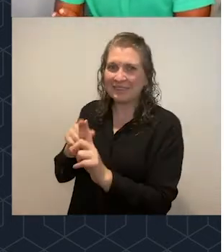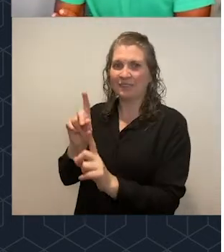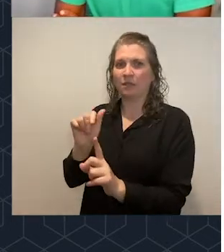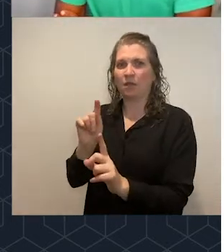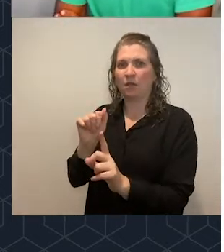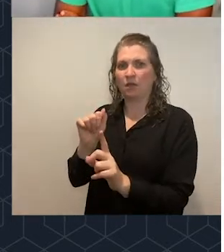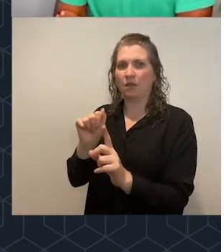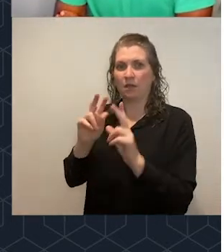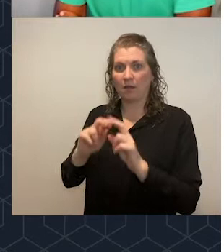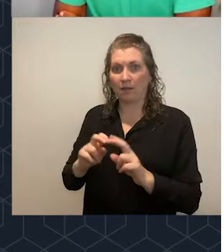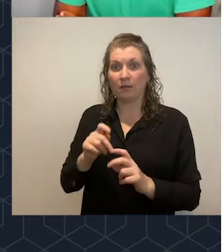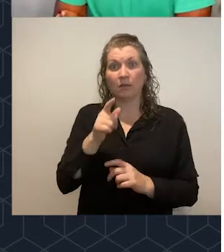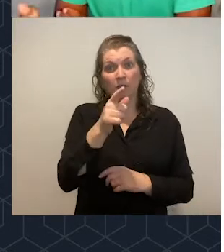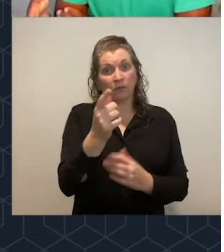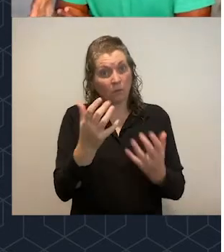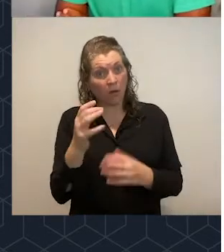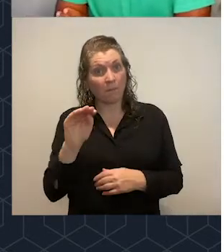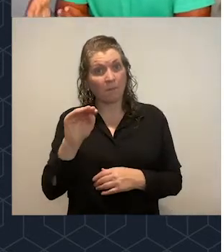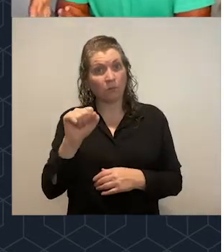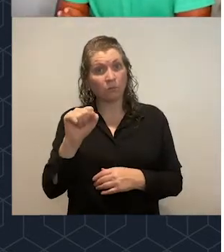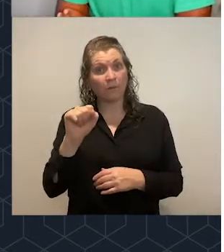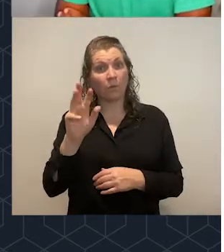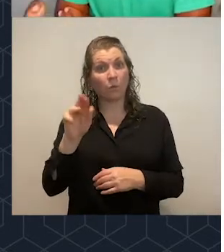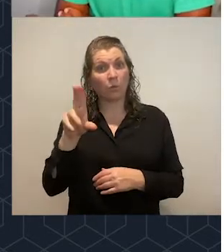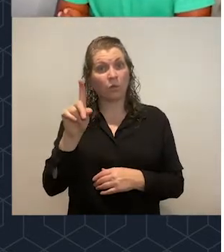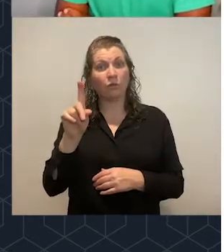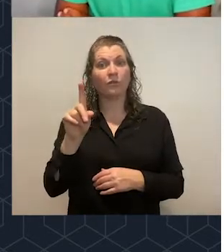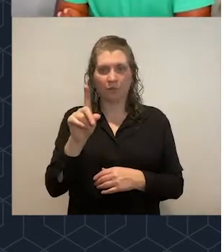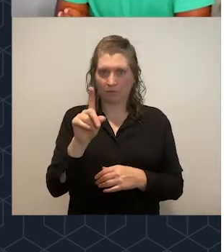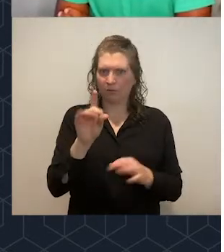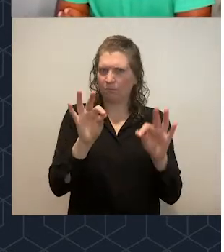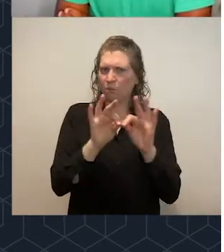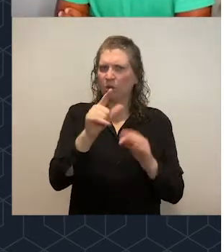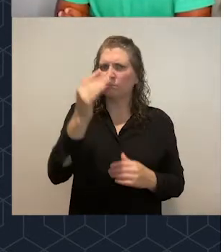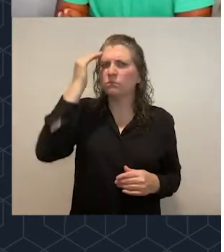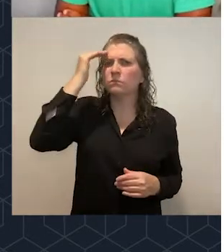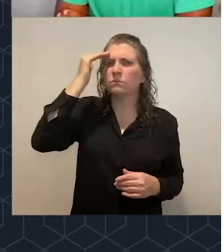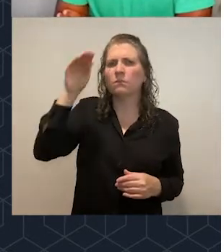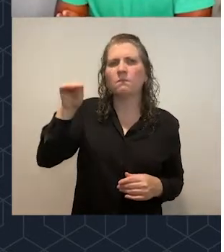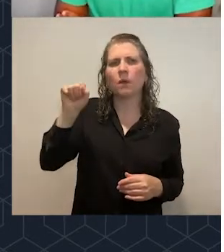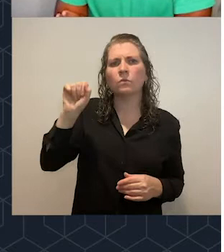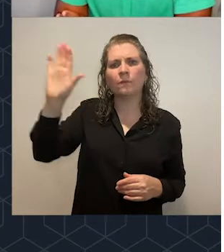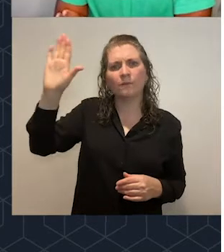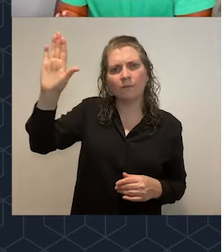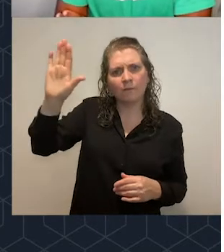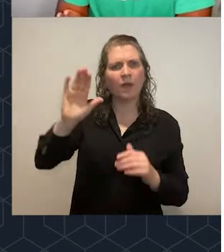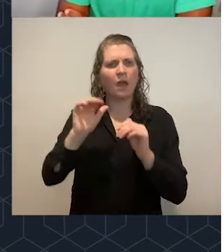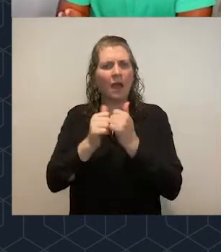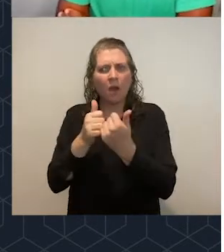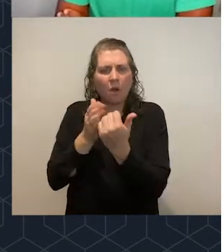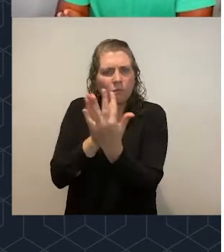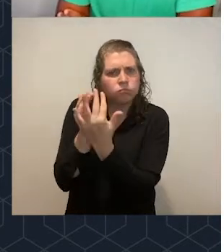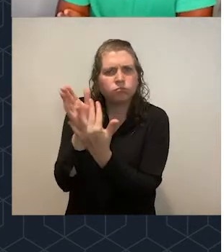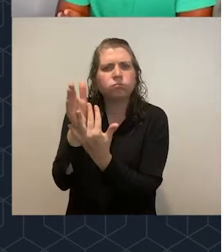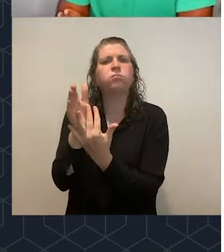and detailed in the skills and interests and hone into that particular data language that you are well calibrated in. If the